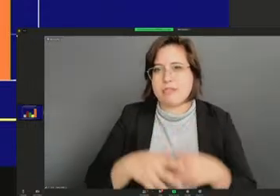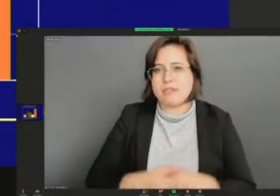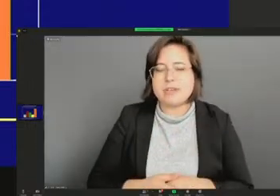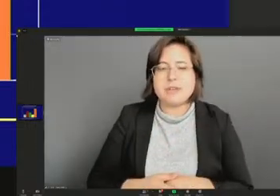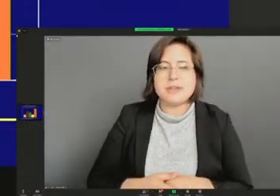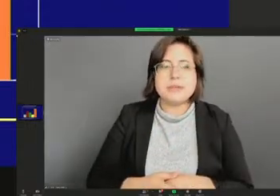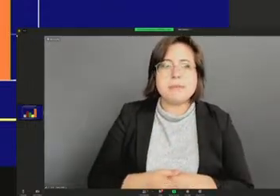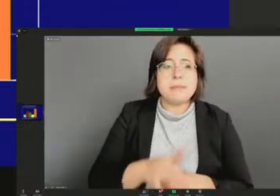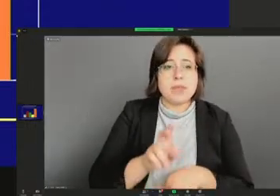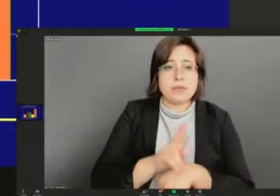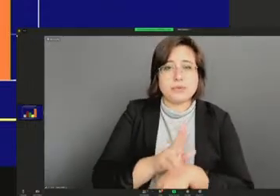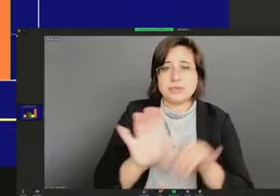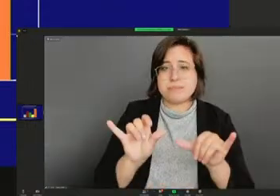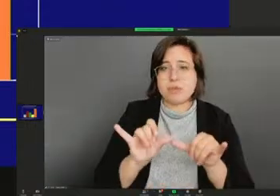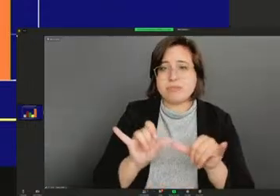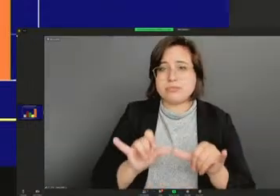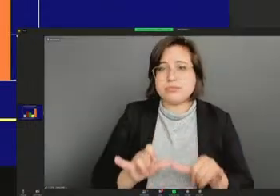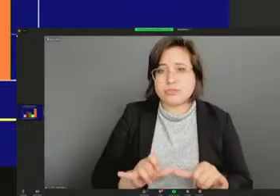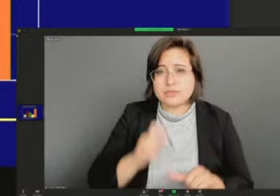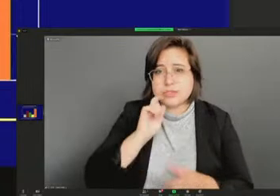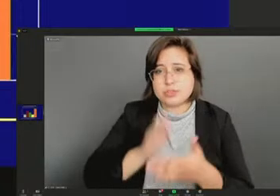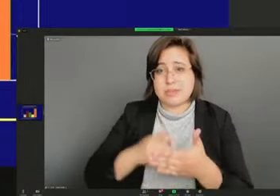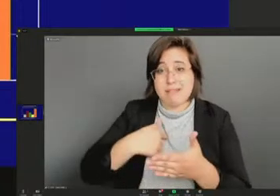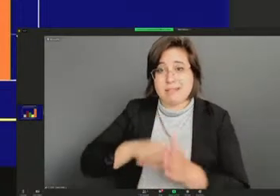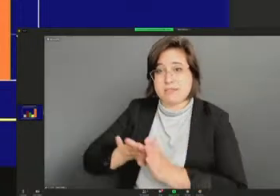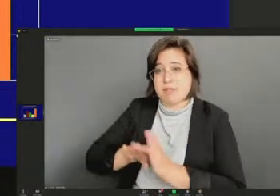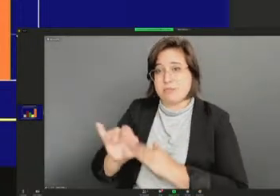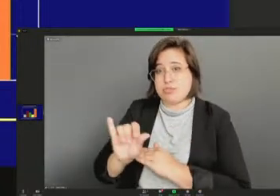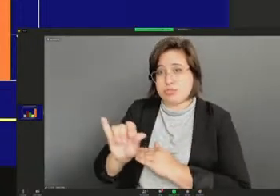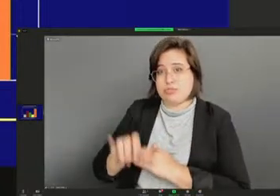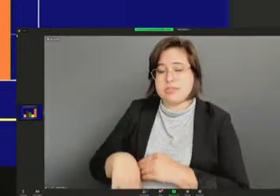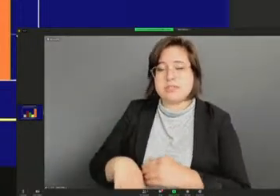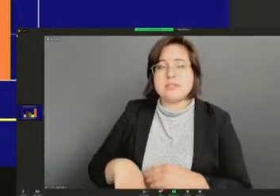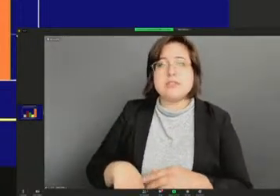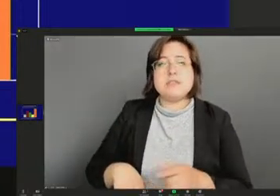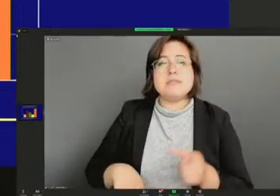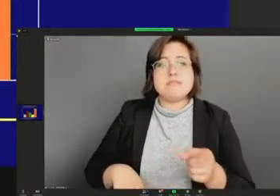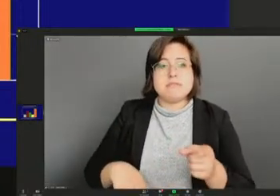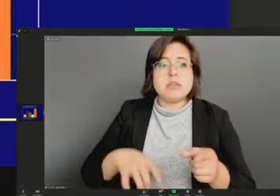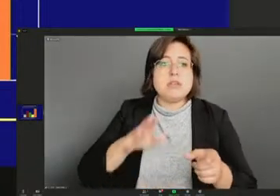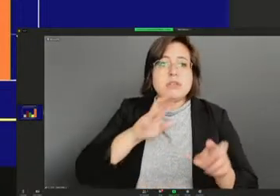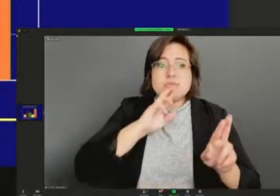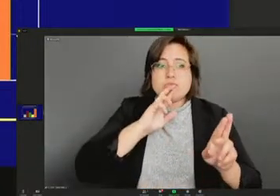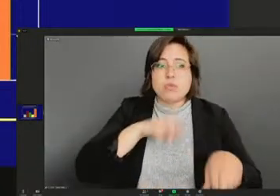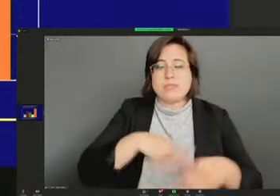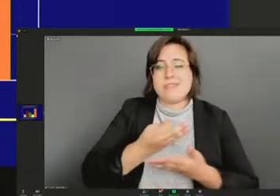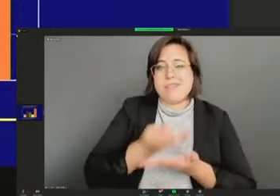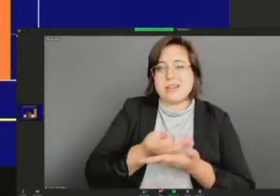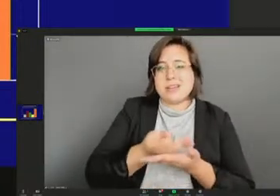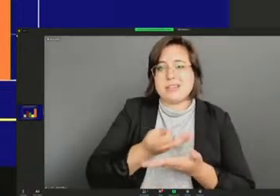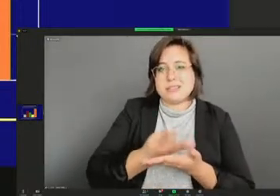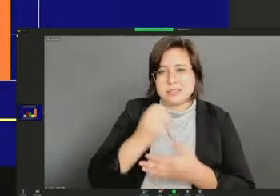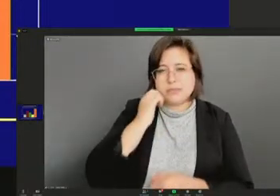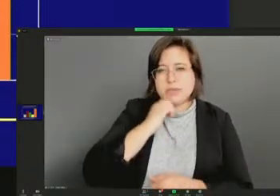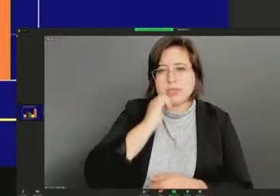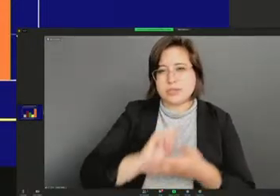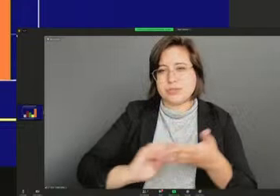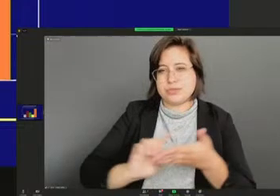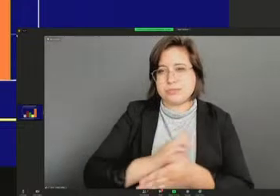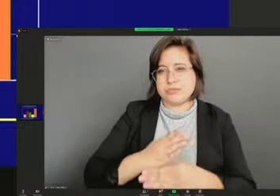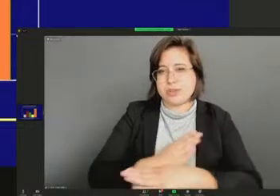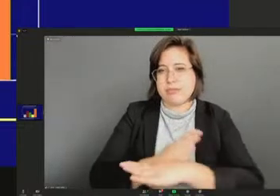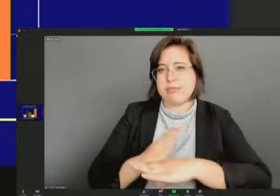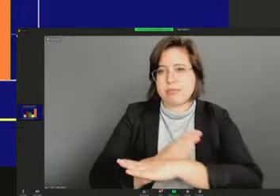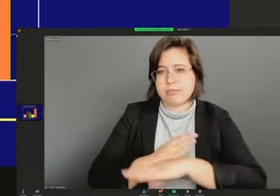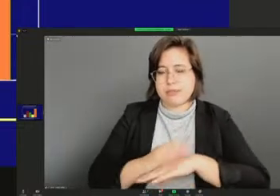utilize a number of measures of discrimination that I developed, and I'm reporting here on their findings for the Everyday Discrimination Scale. This is